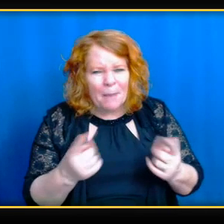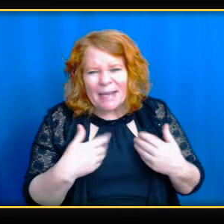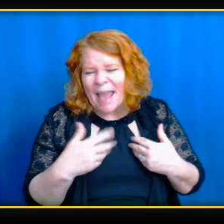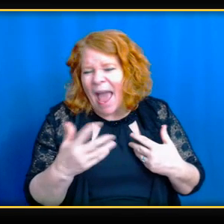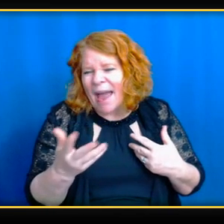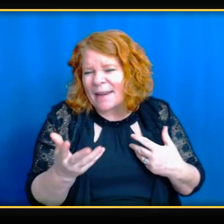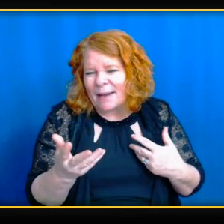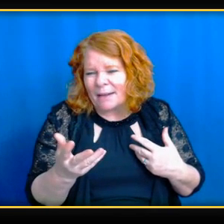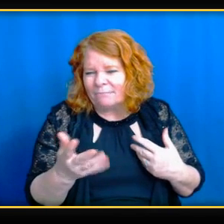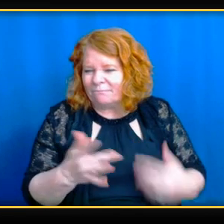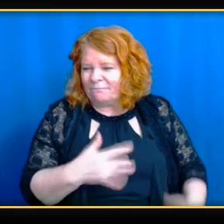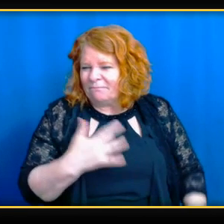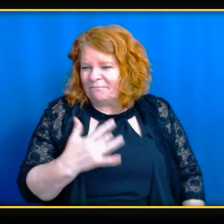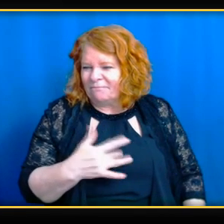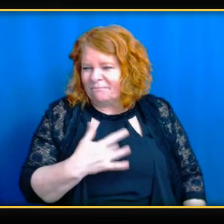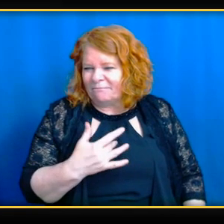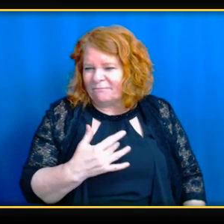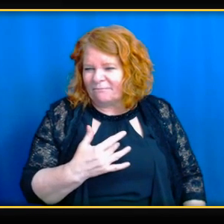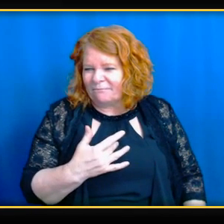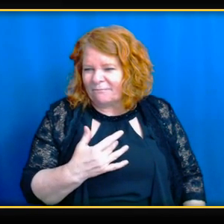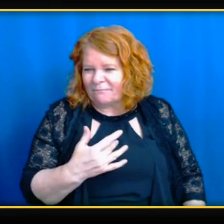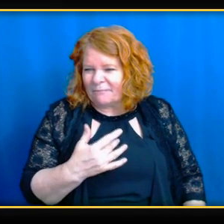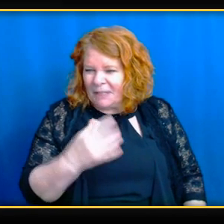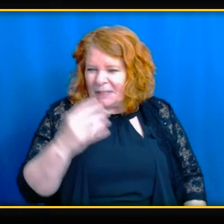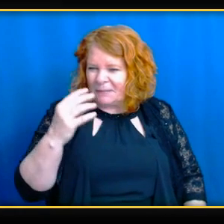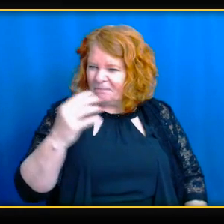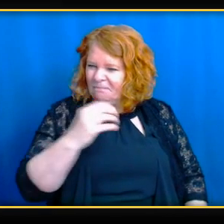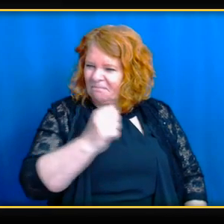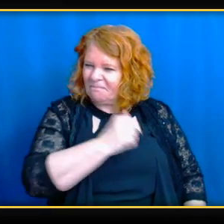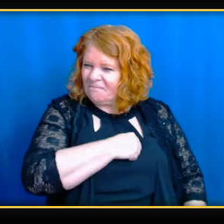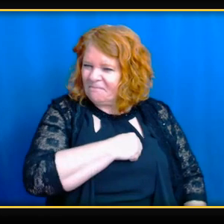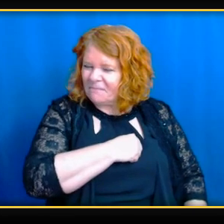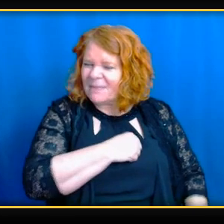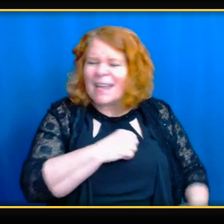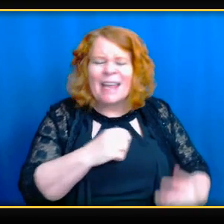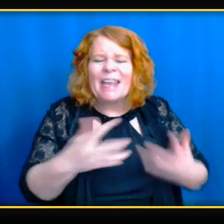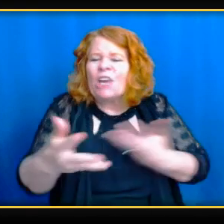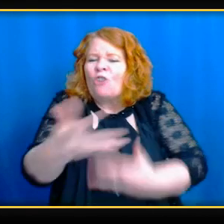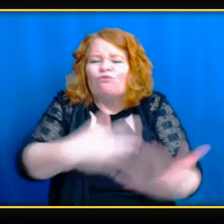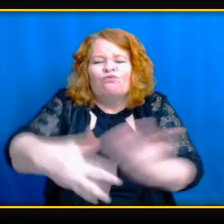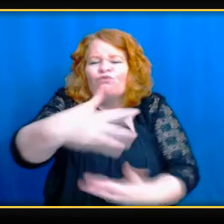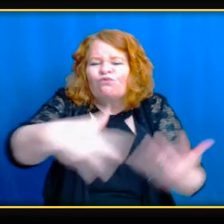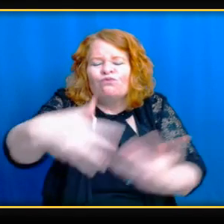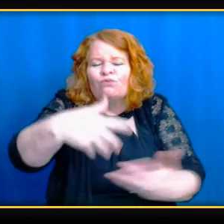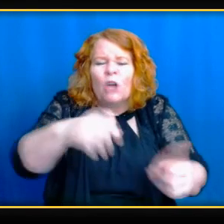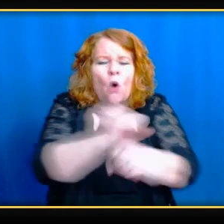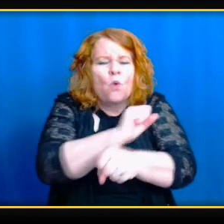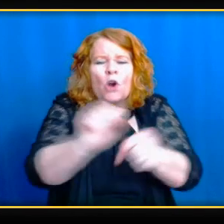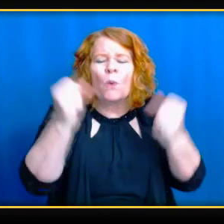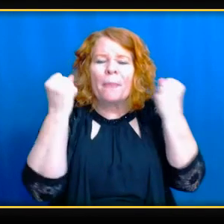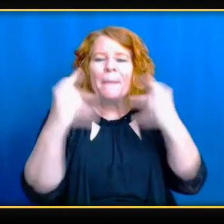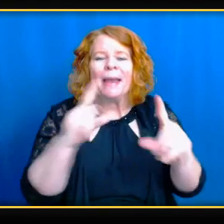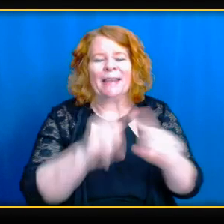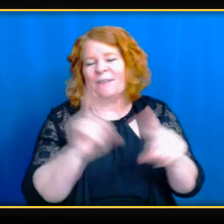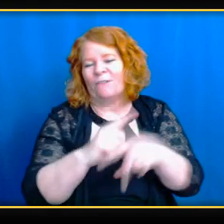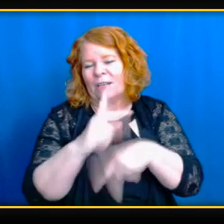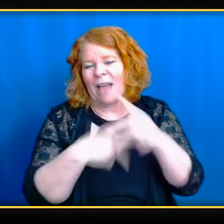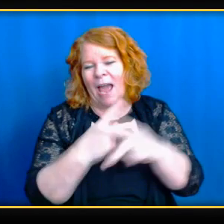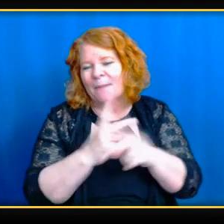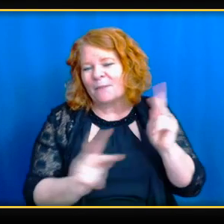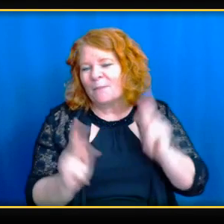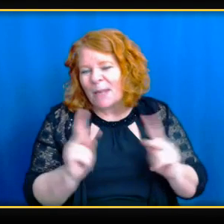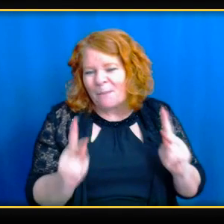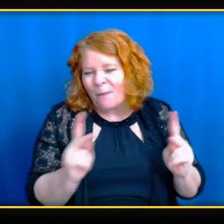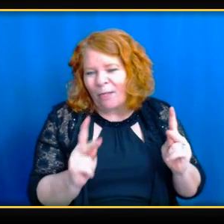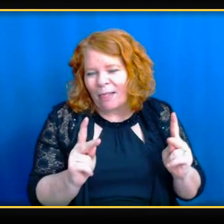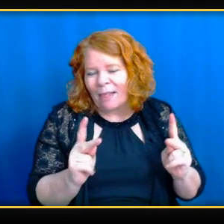disposition where he could work with many different types of people. And I think people